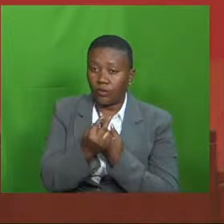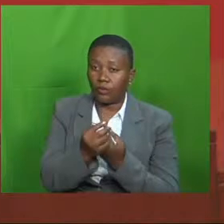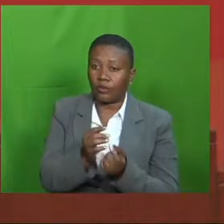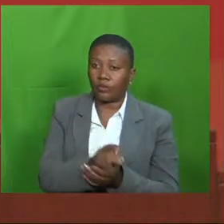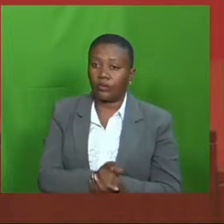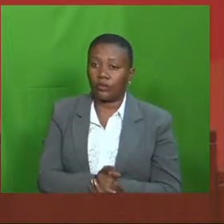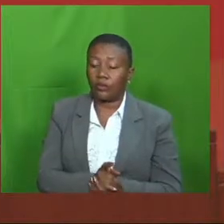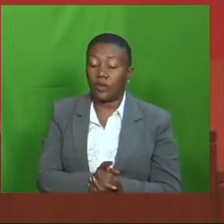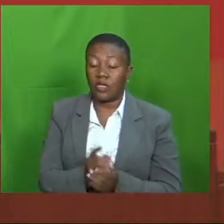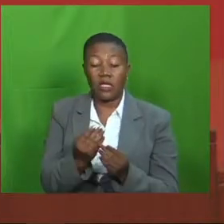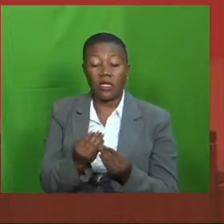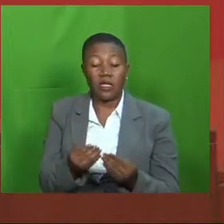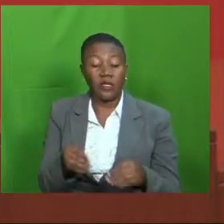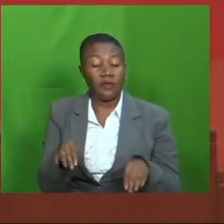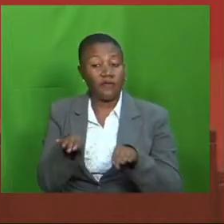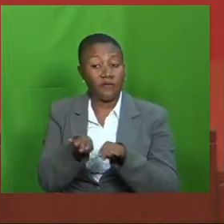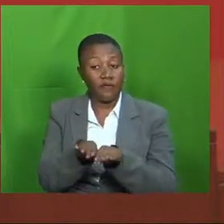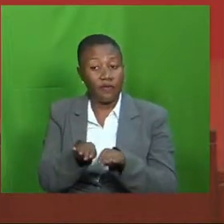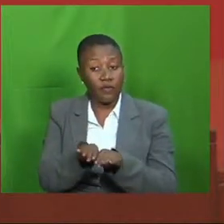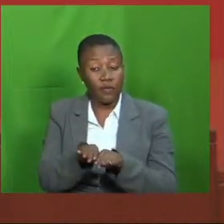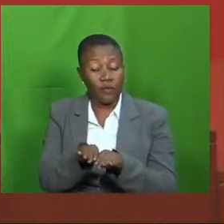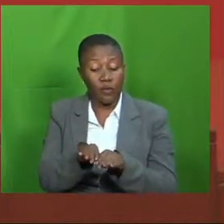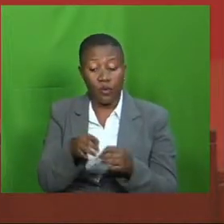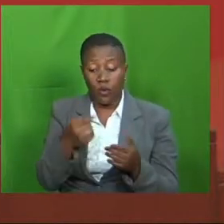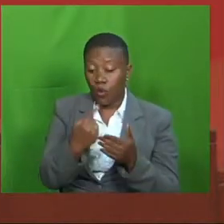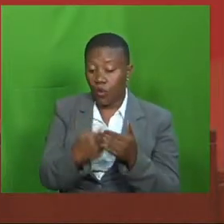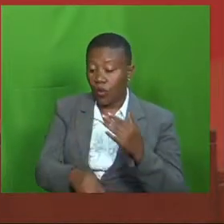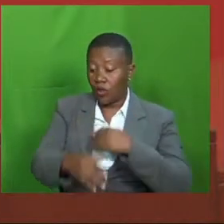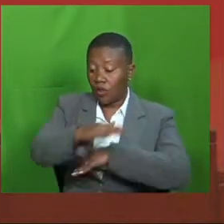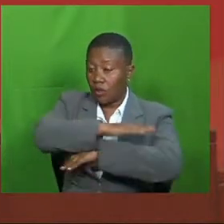that even what the table office does